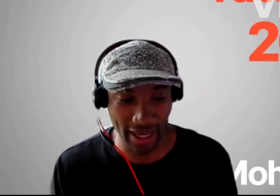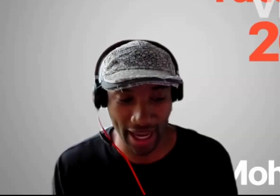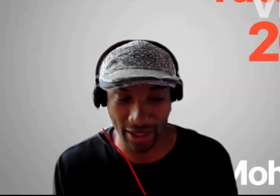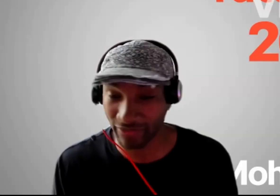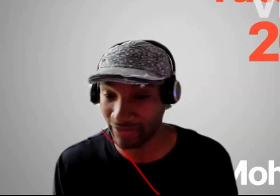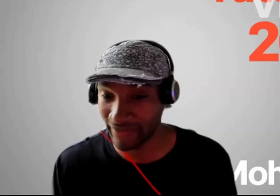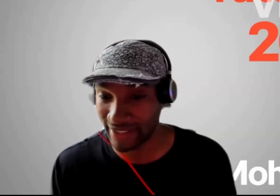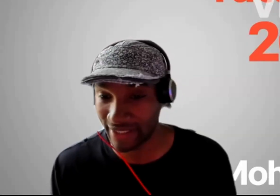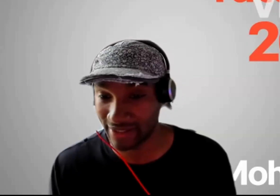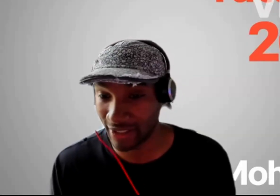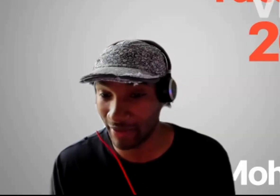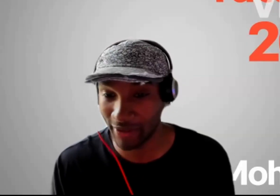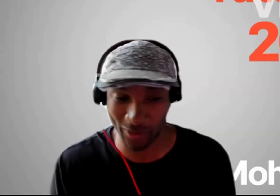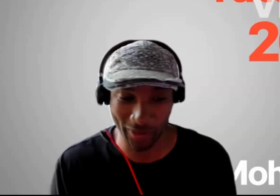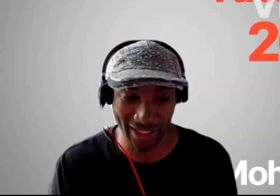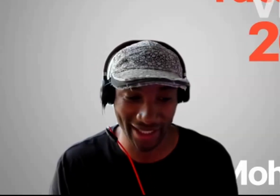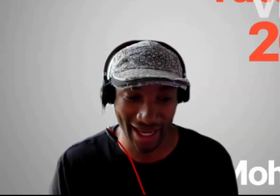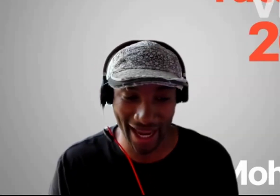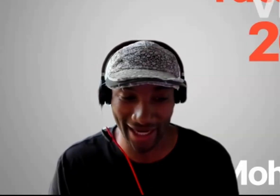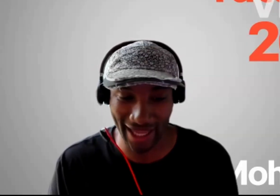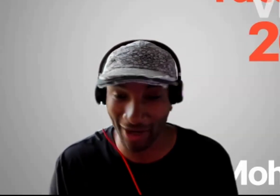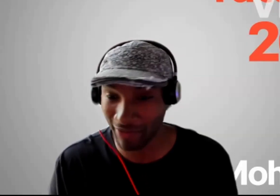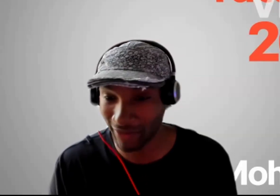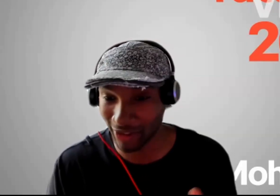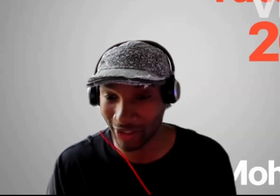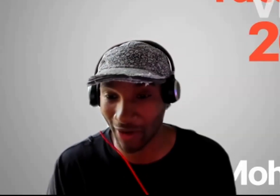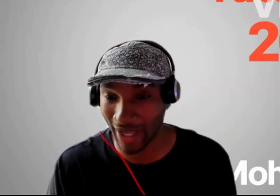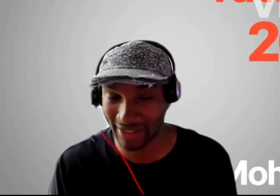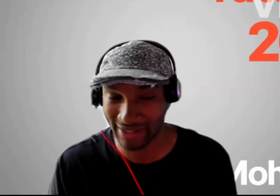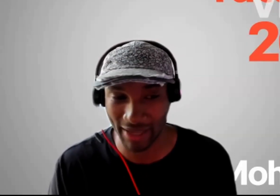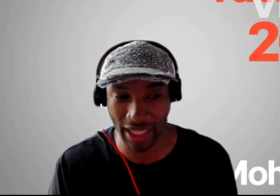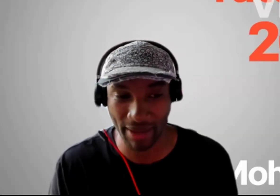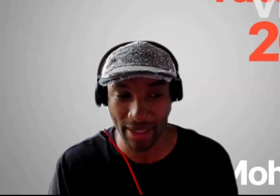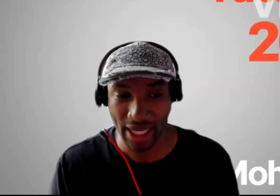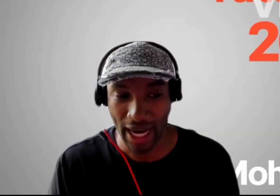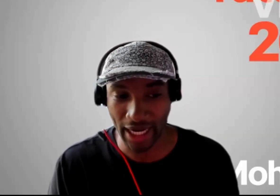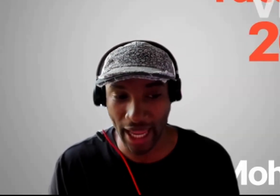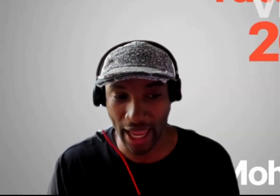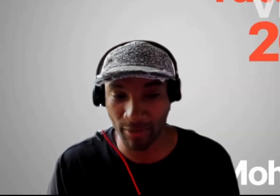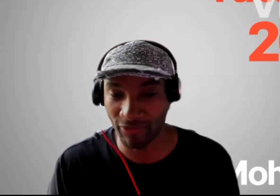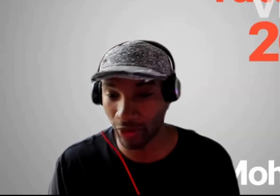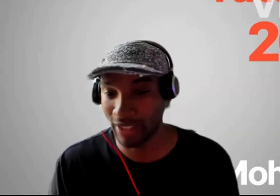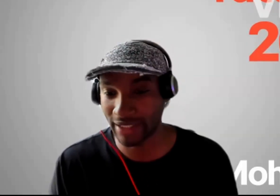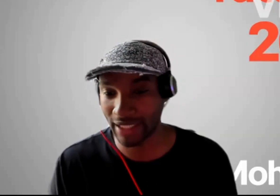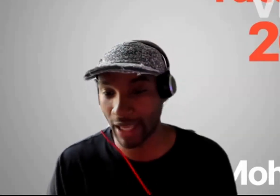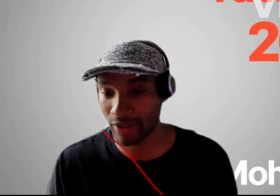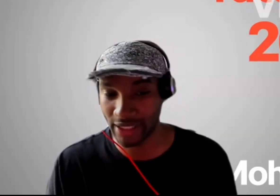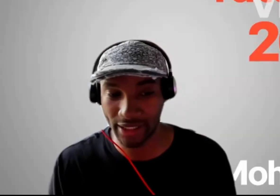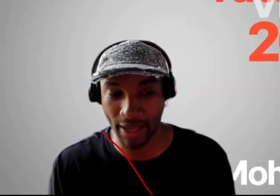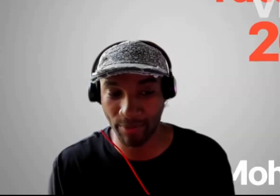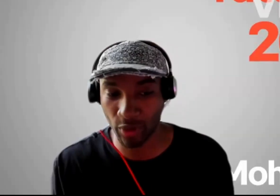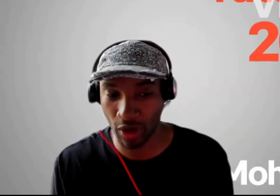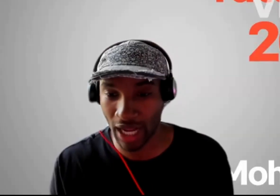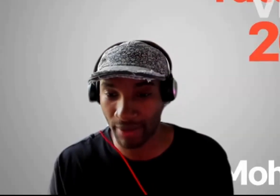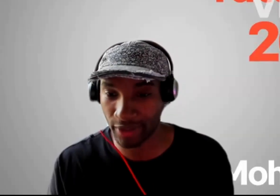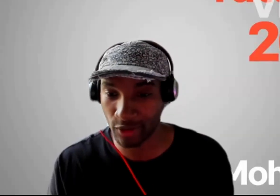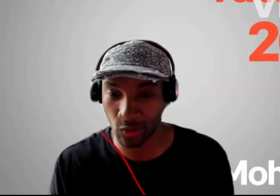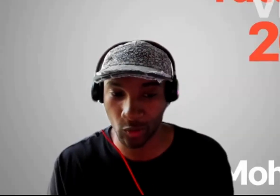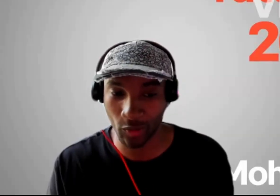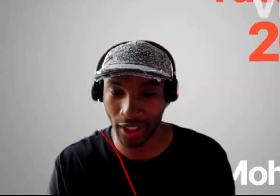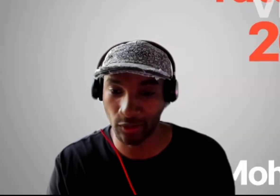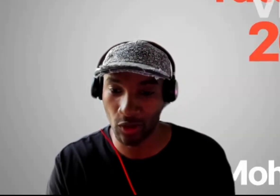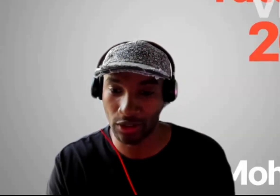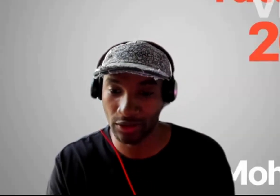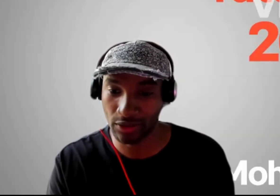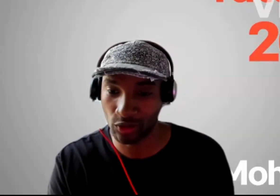math, I love physics, chemistry, and I love to draw at the same time. And I'm fortunate that I was in a program in